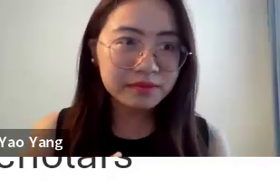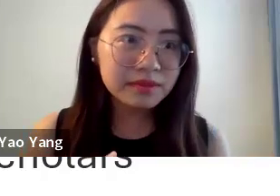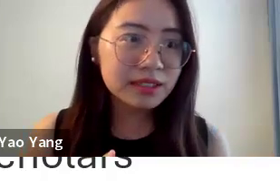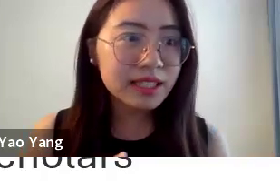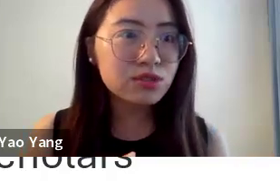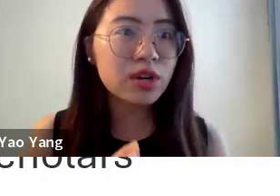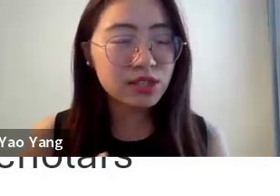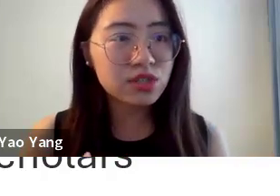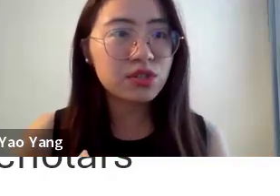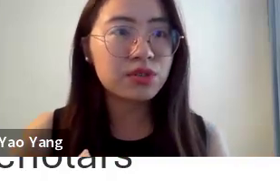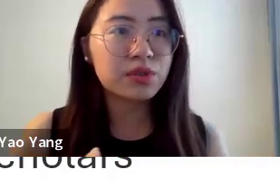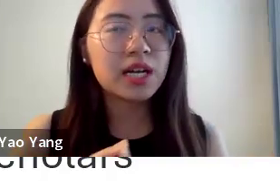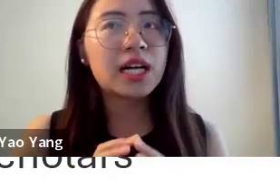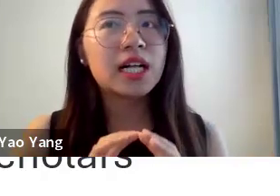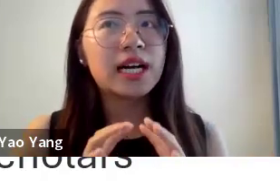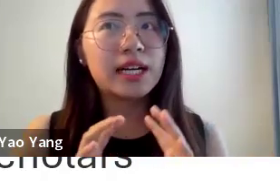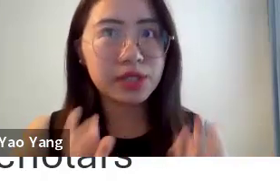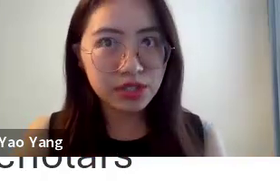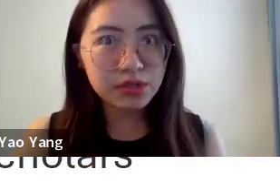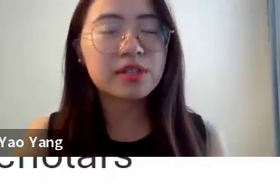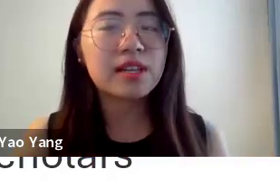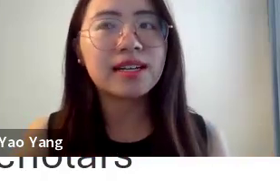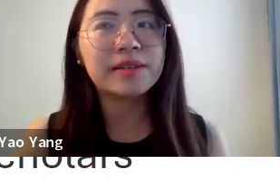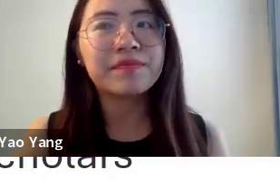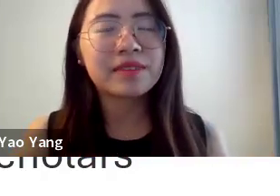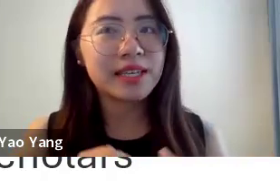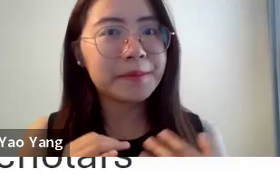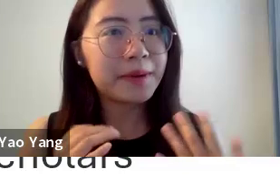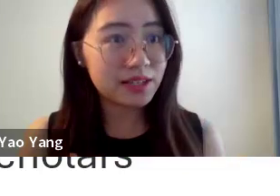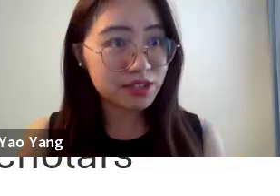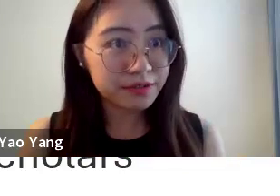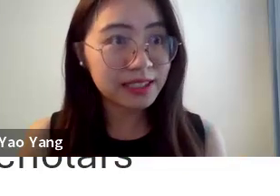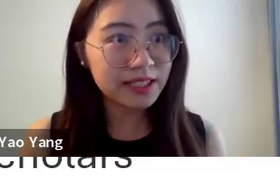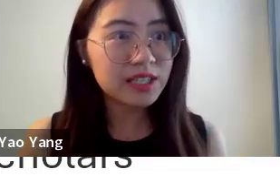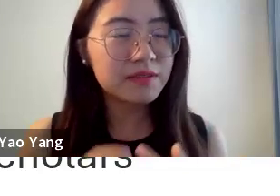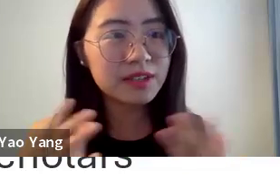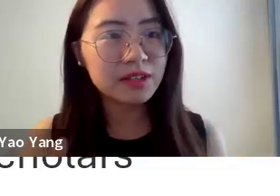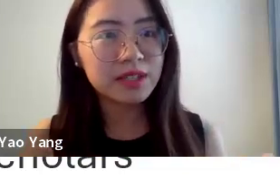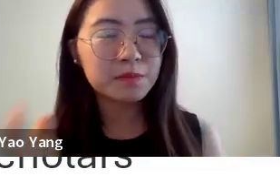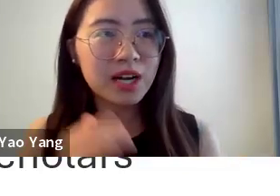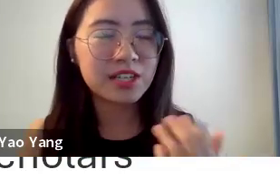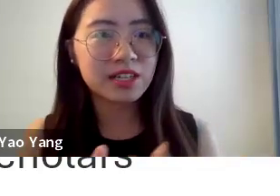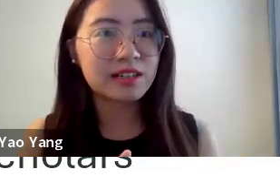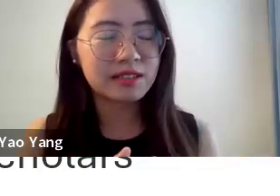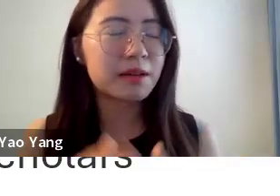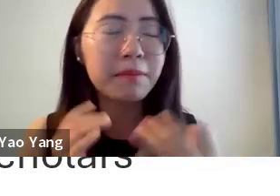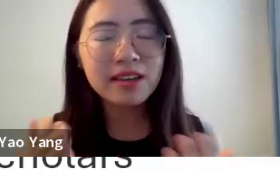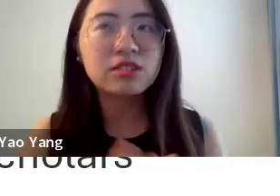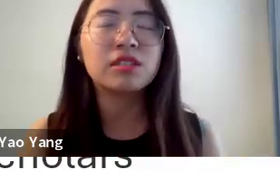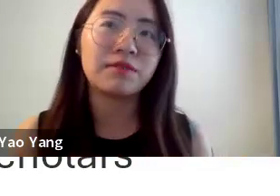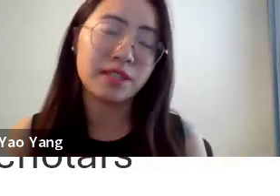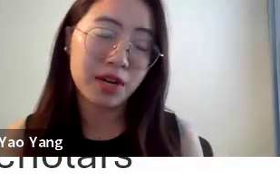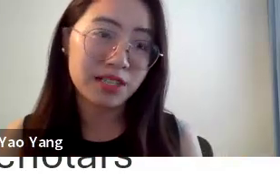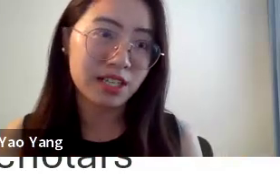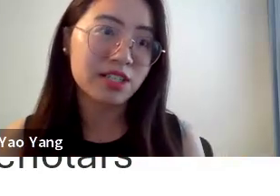how they try to reduce the imposter feelings, even though these projects are the